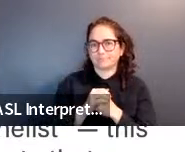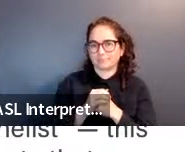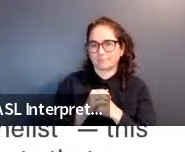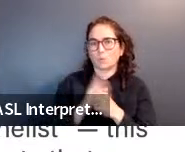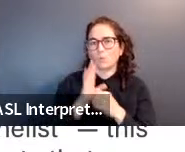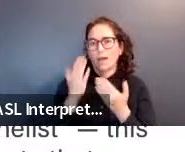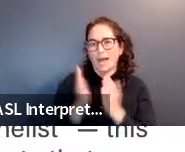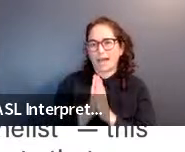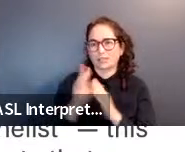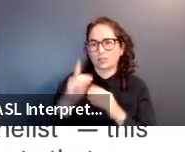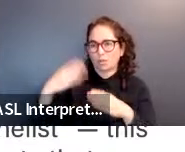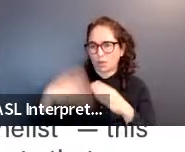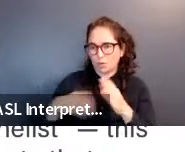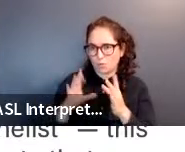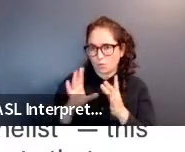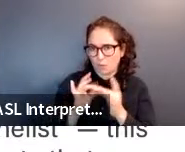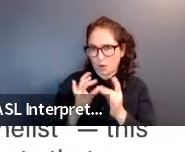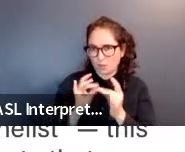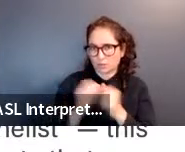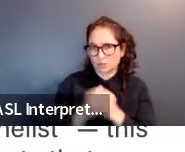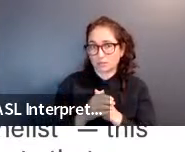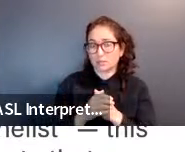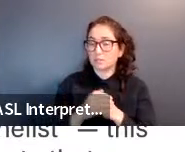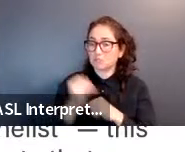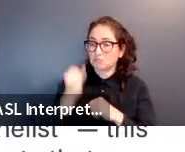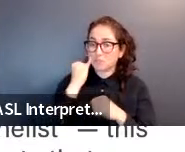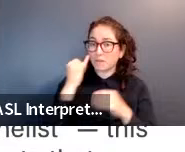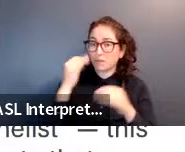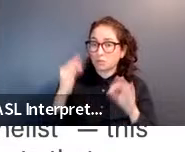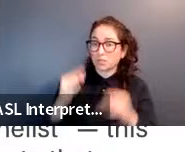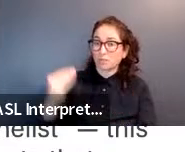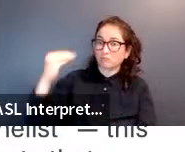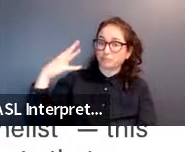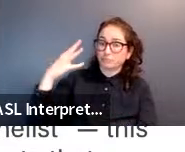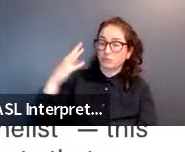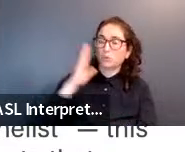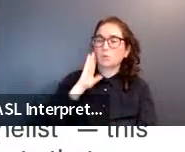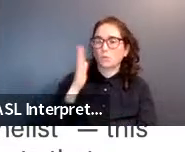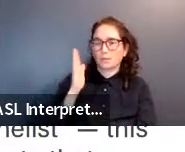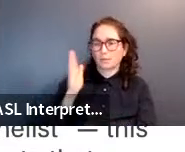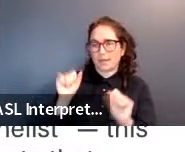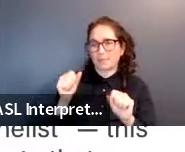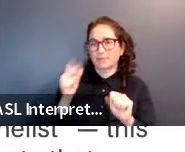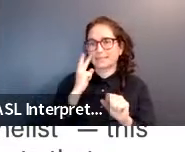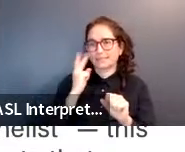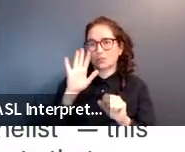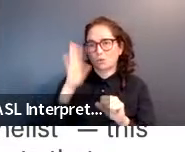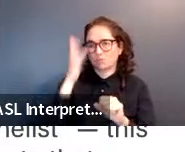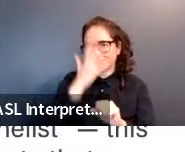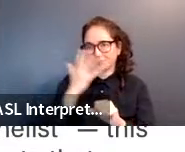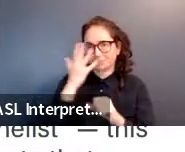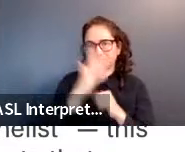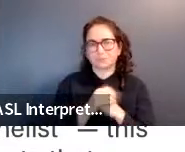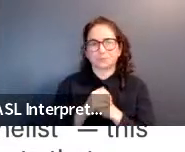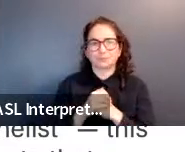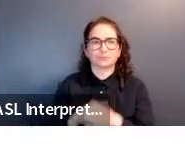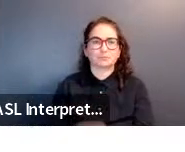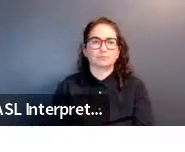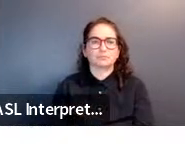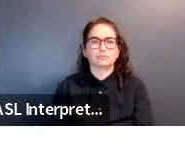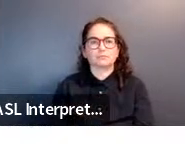be asked to conclude your remarks. If you choose to turn on your camera, we will be able to see you. Next slide,